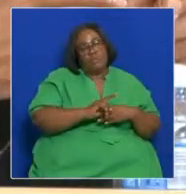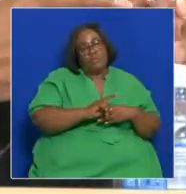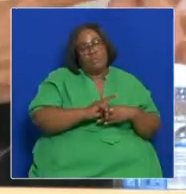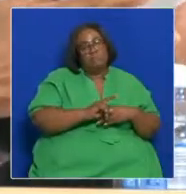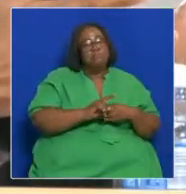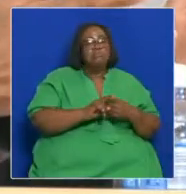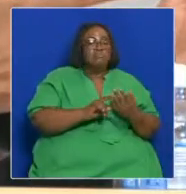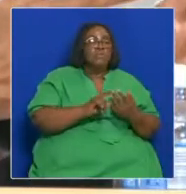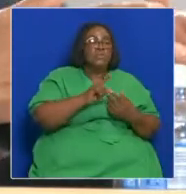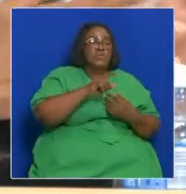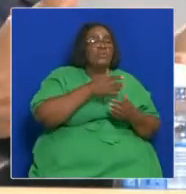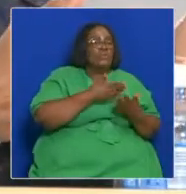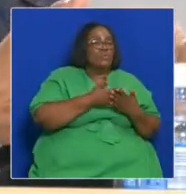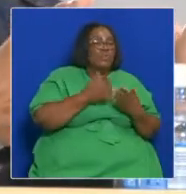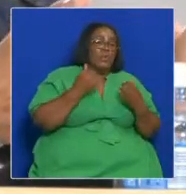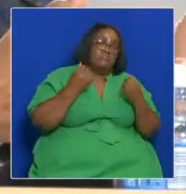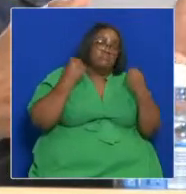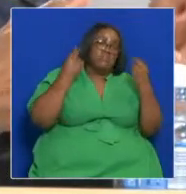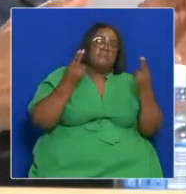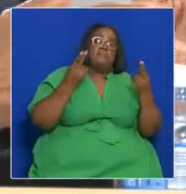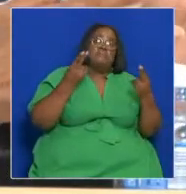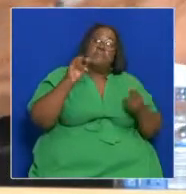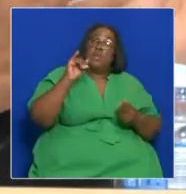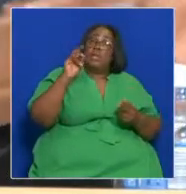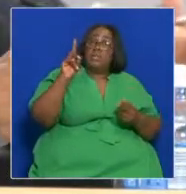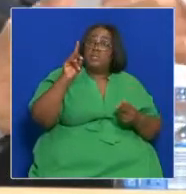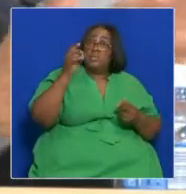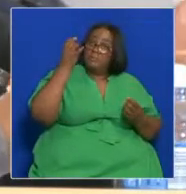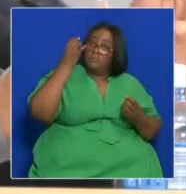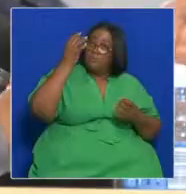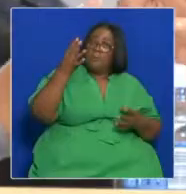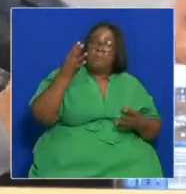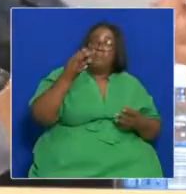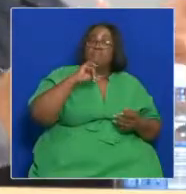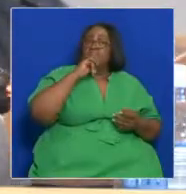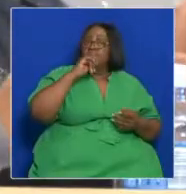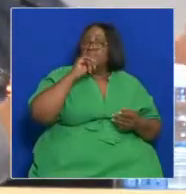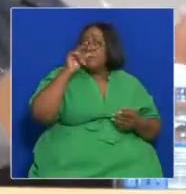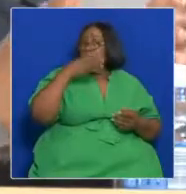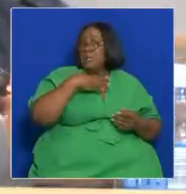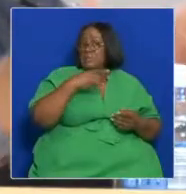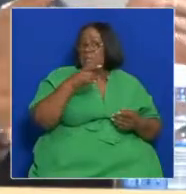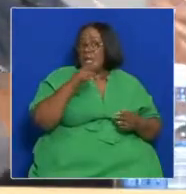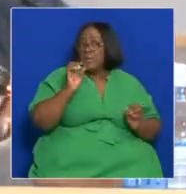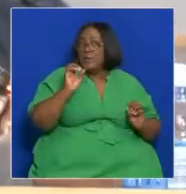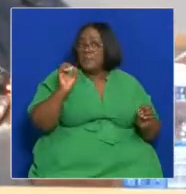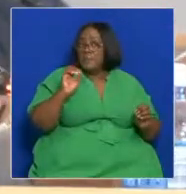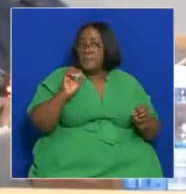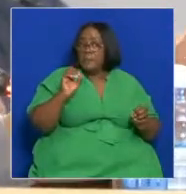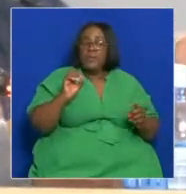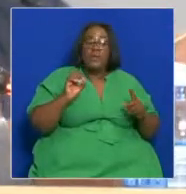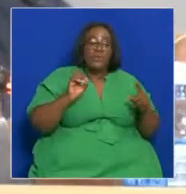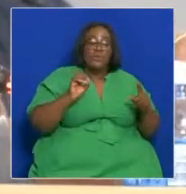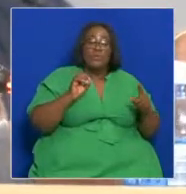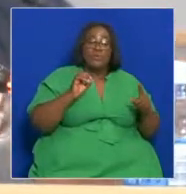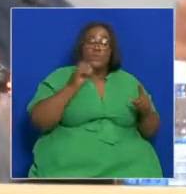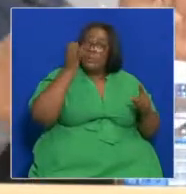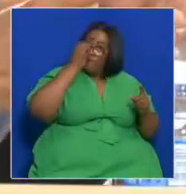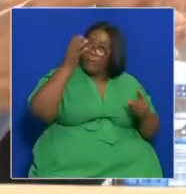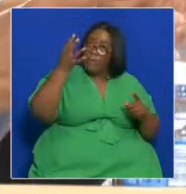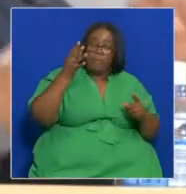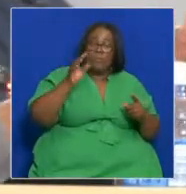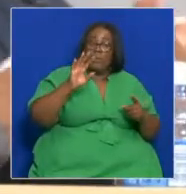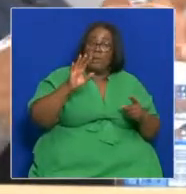asserted to the ID, even if she didn't like it, you could have said, there is no investigation that will happen that I don't know